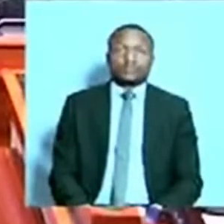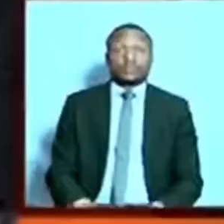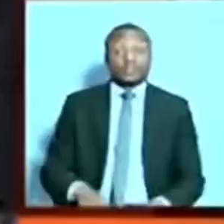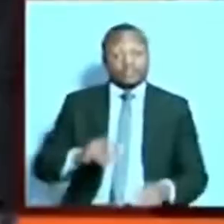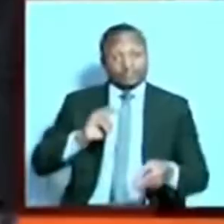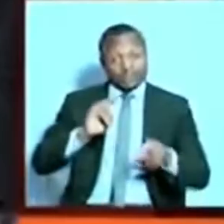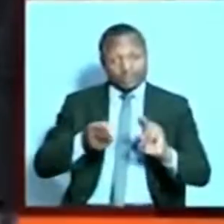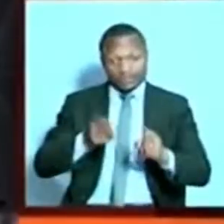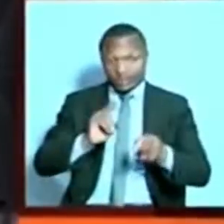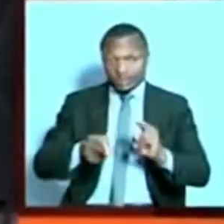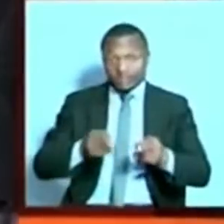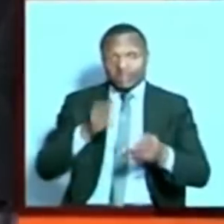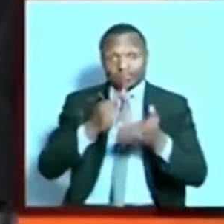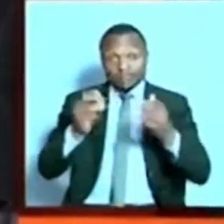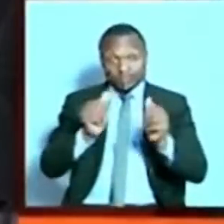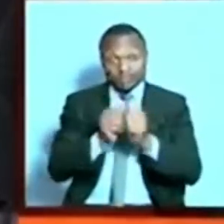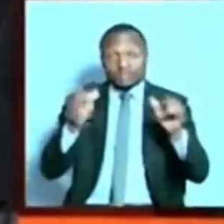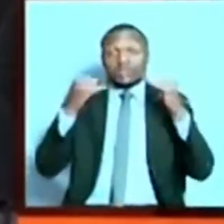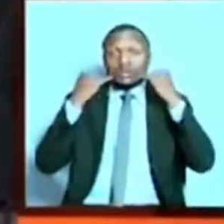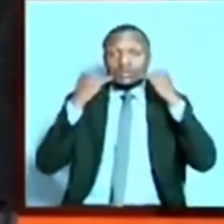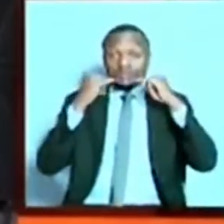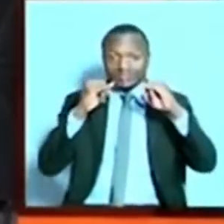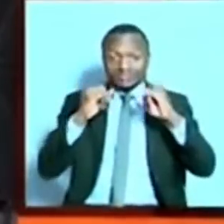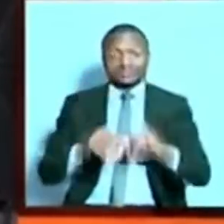Urgent matters without notice.